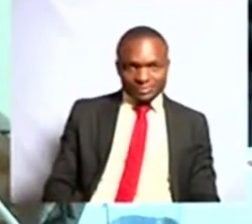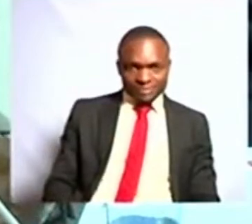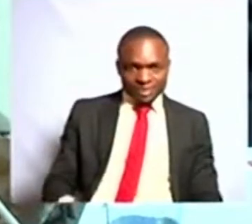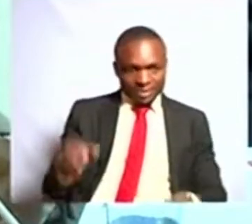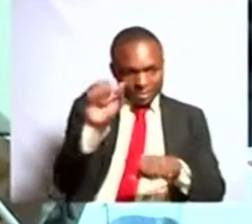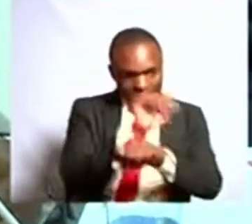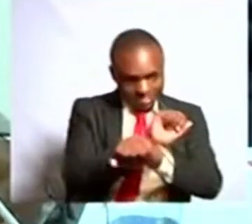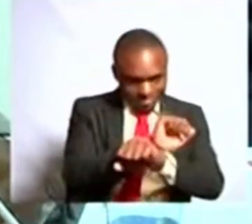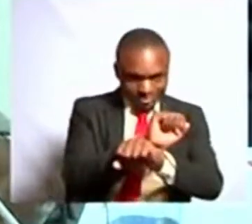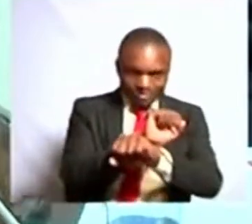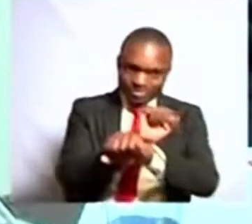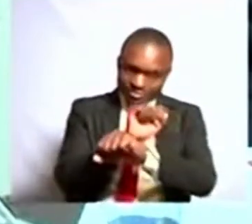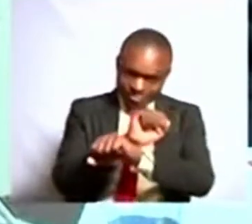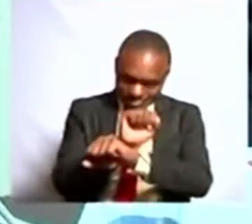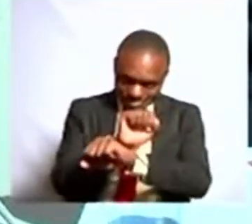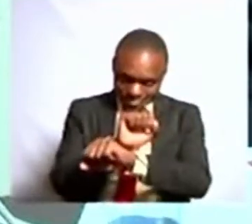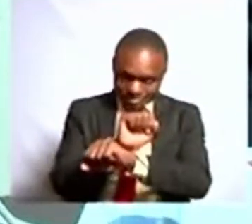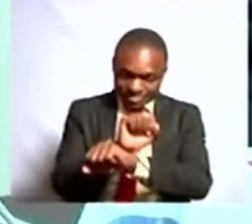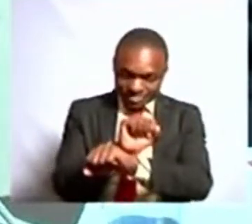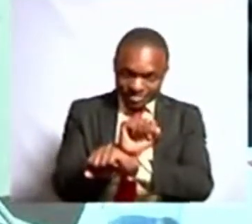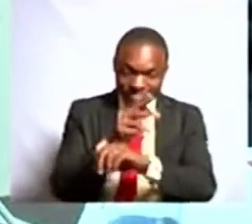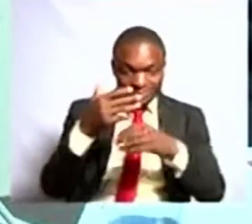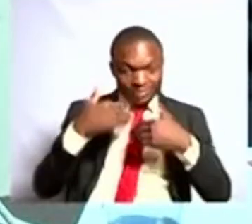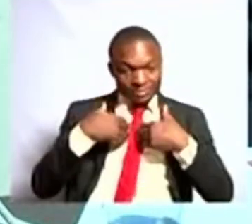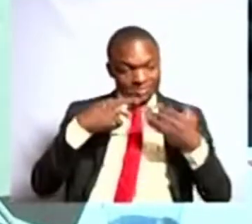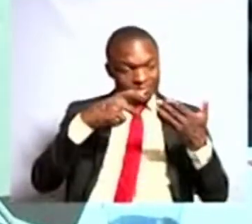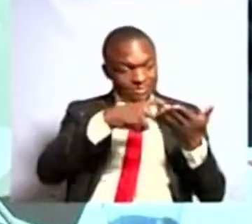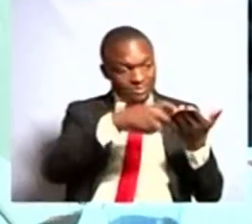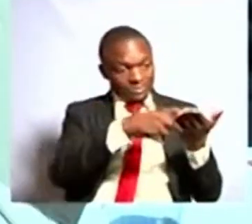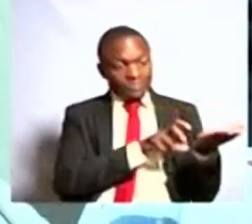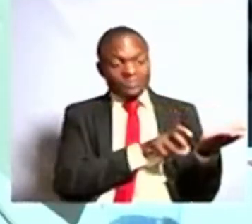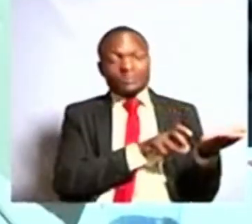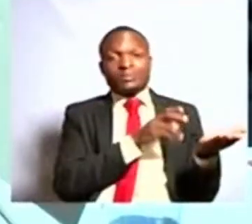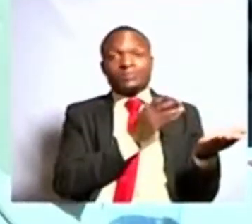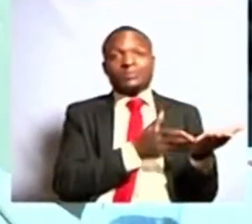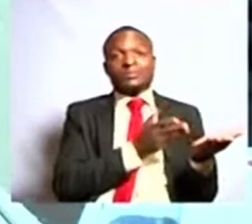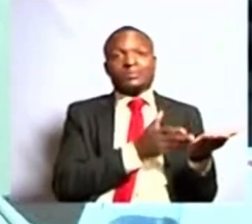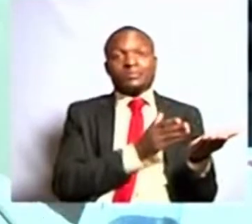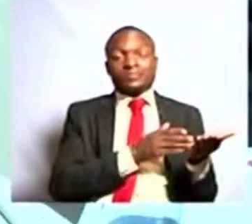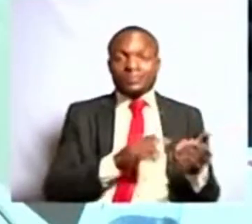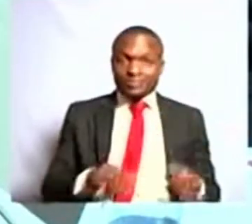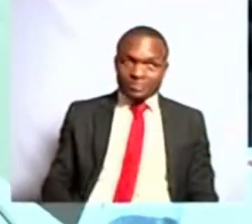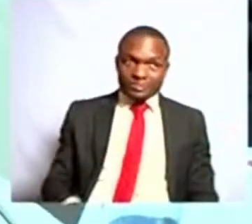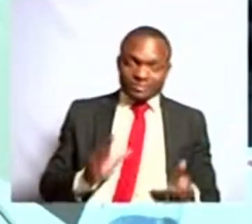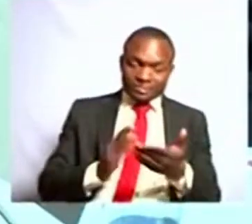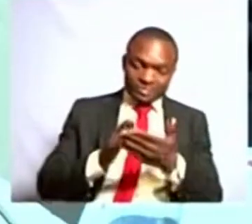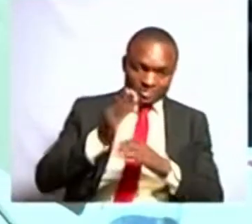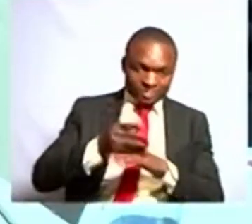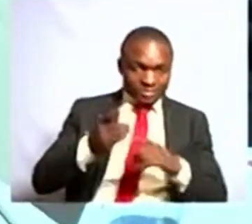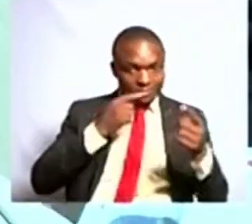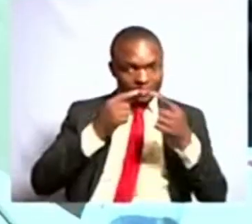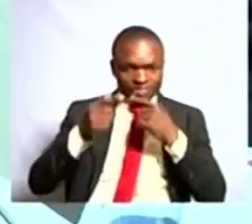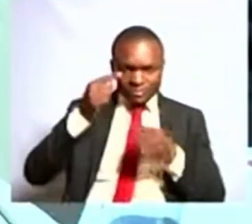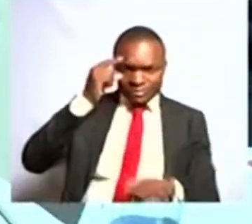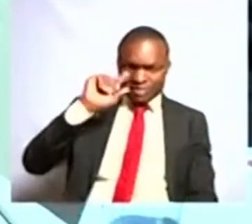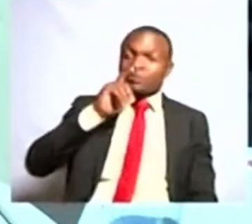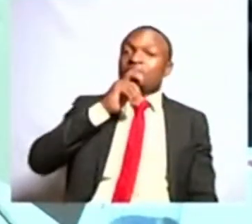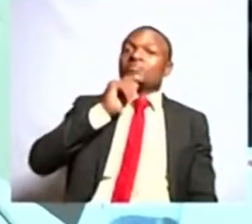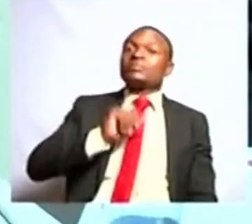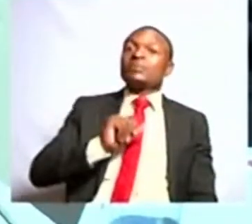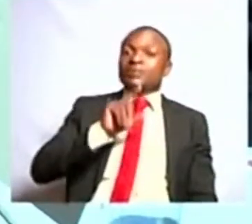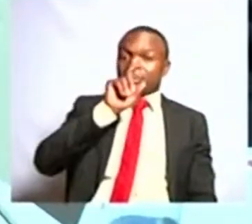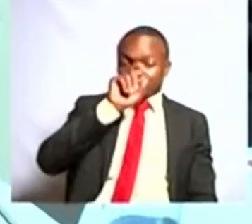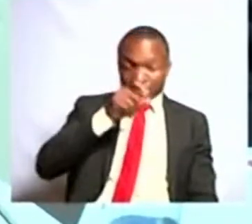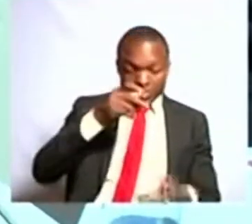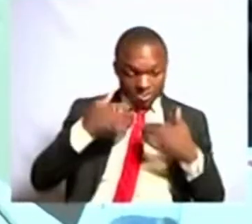vehicles. And we have a receipt after talking to Goldman's Insurance.